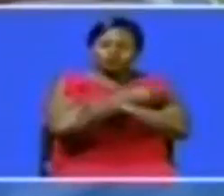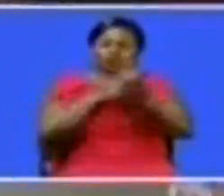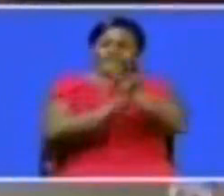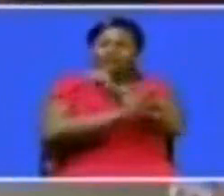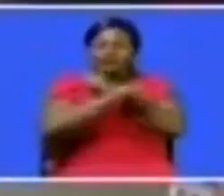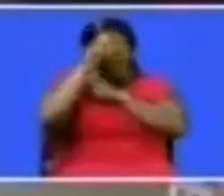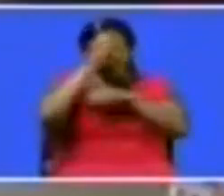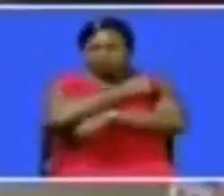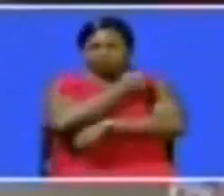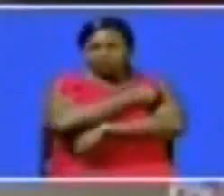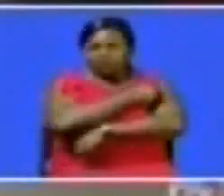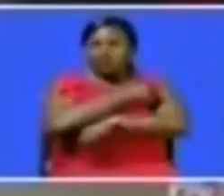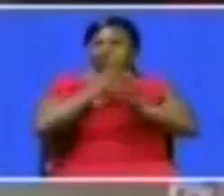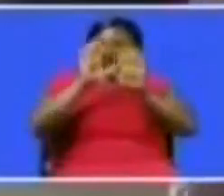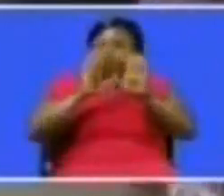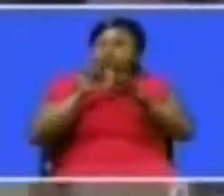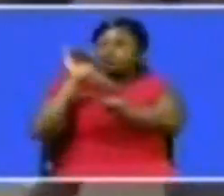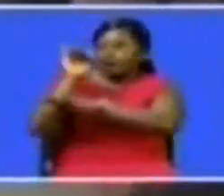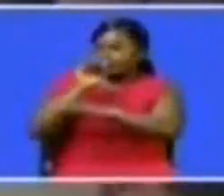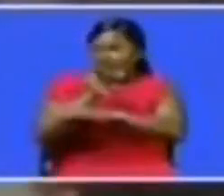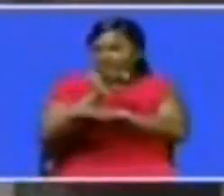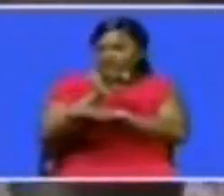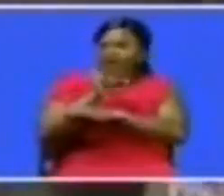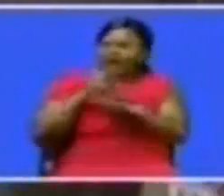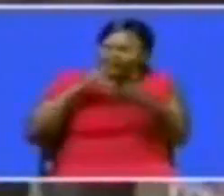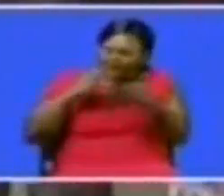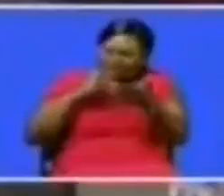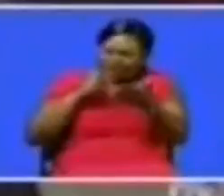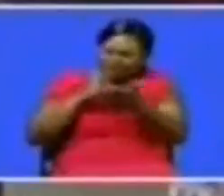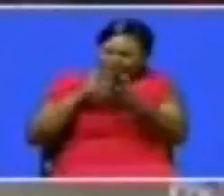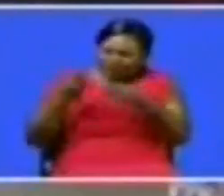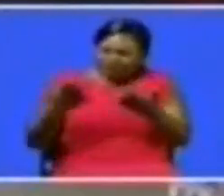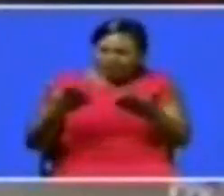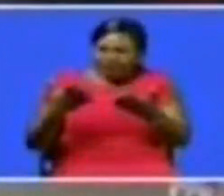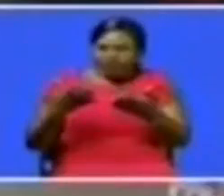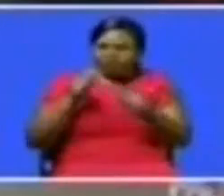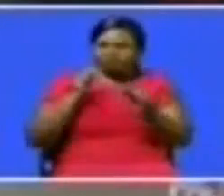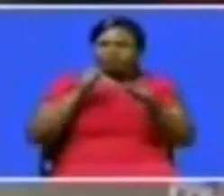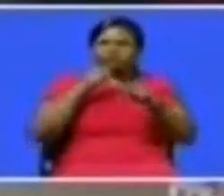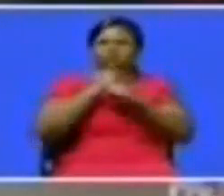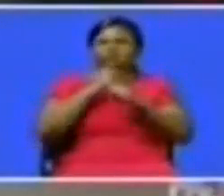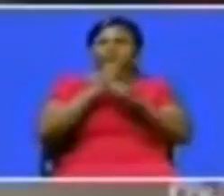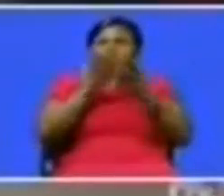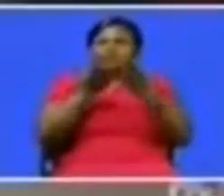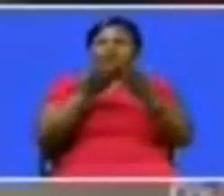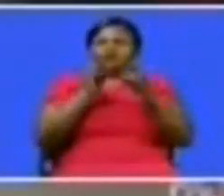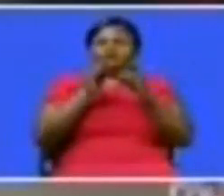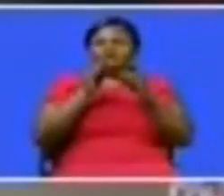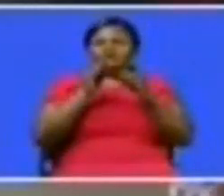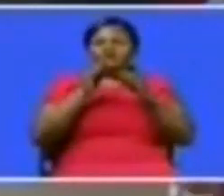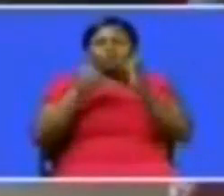country. It is important to ask for the actual cost, including costs that you may incur in case of